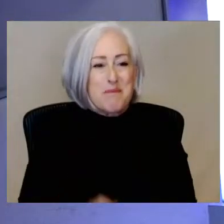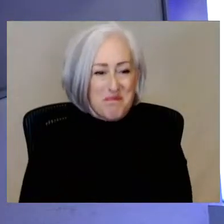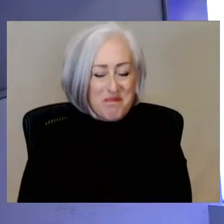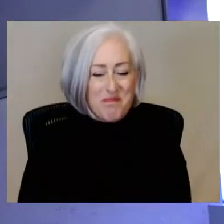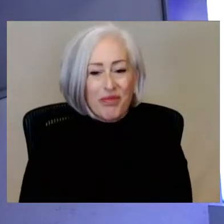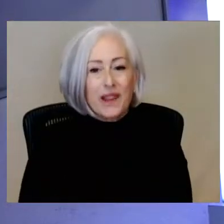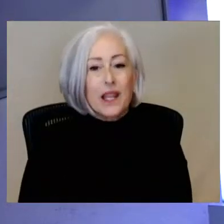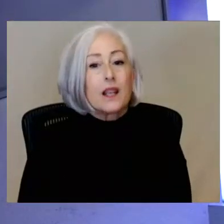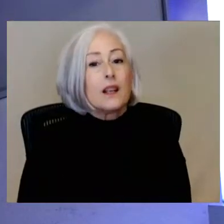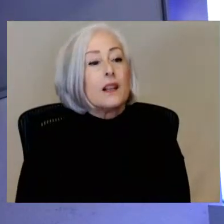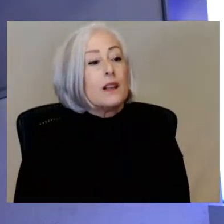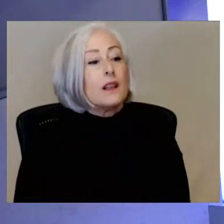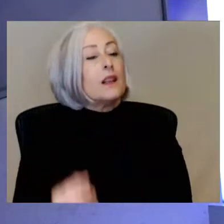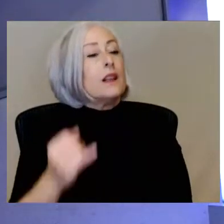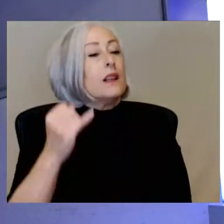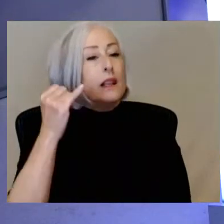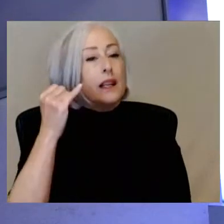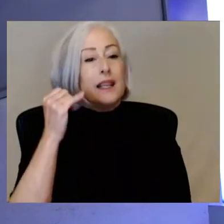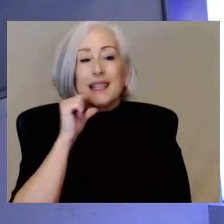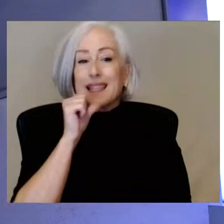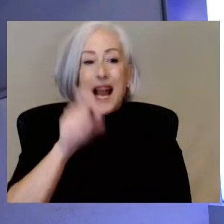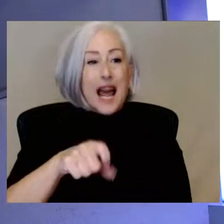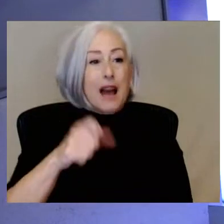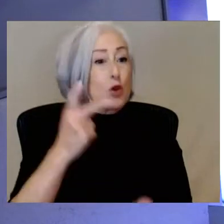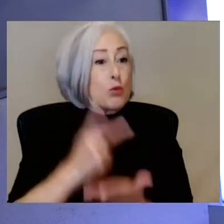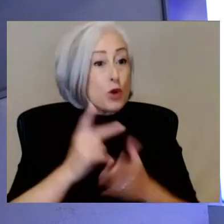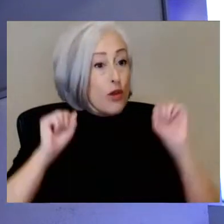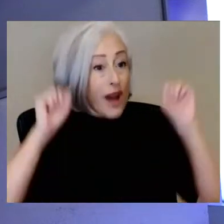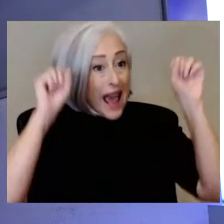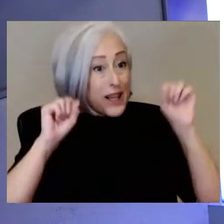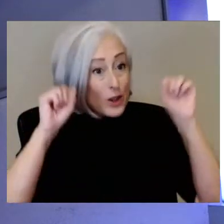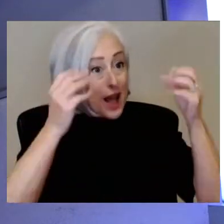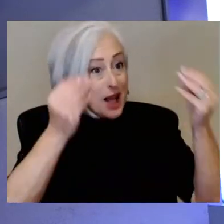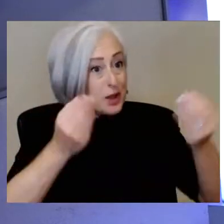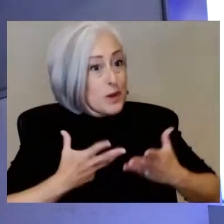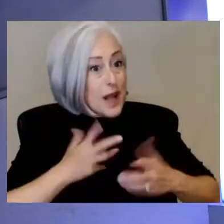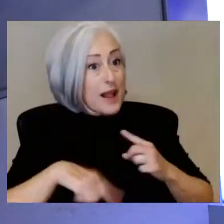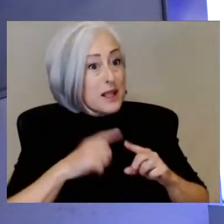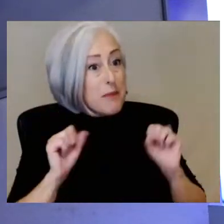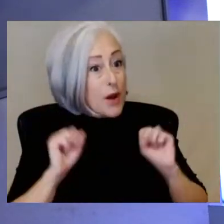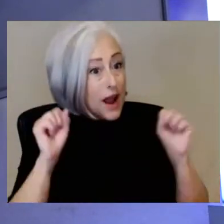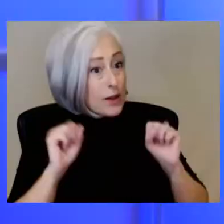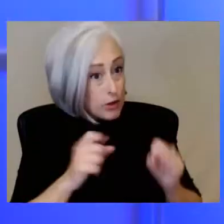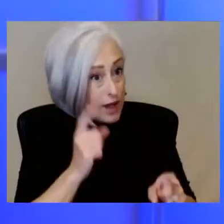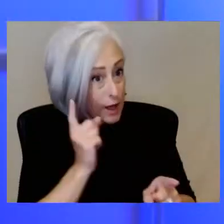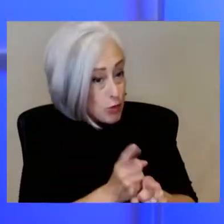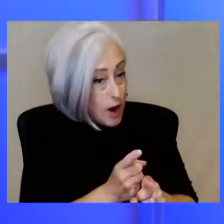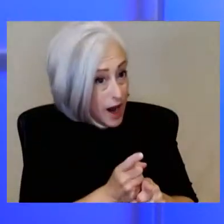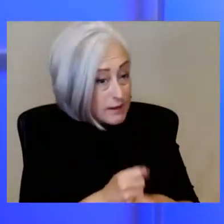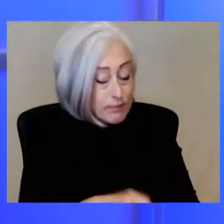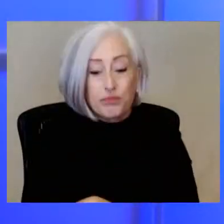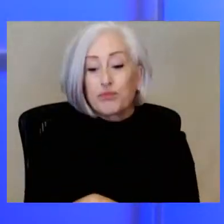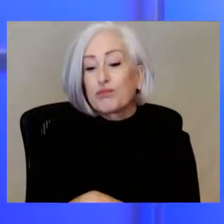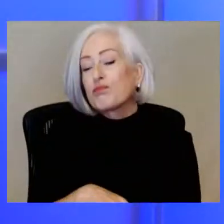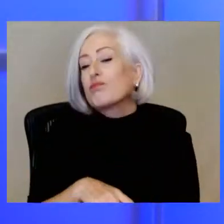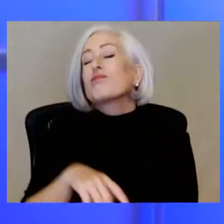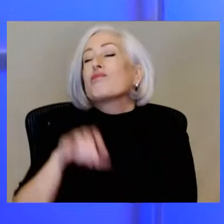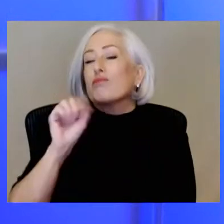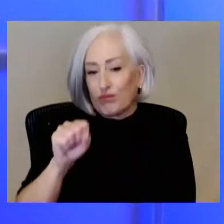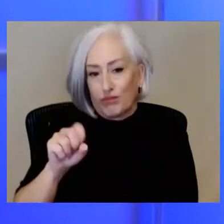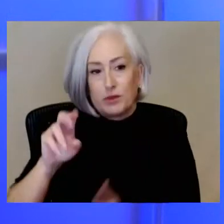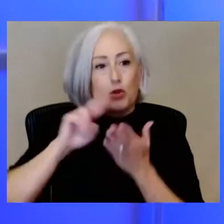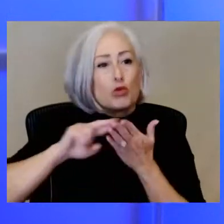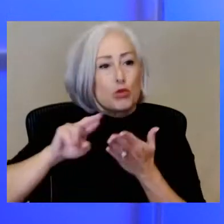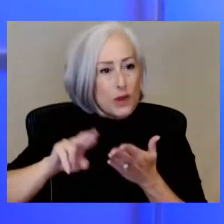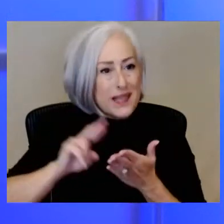FDA doesn't have to approve is exercise. So tell us a little bit about the role of exercise, because that's a big part of it, right? Yeah. So we've been researching